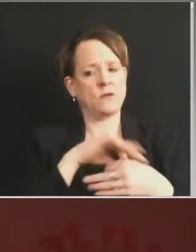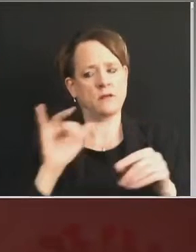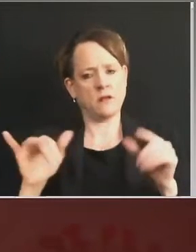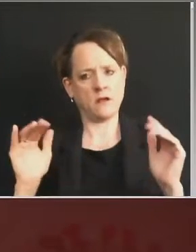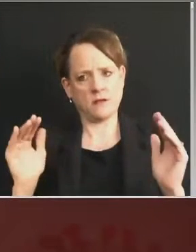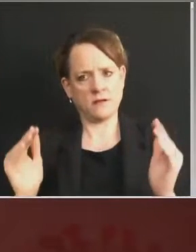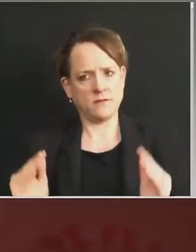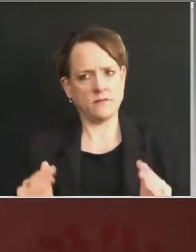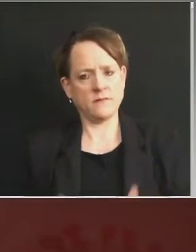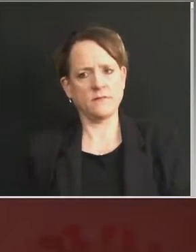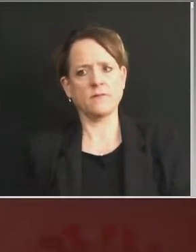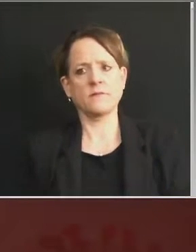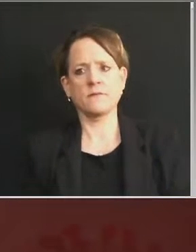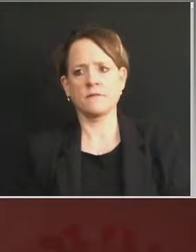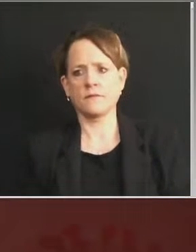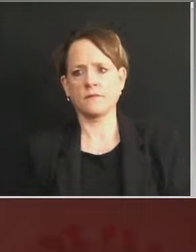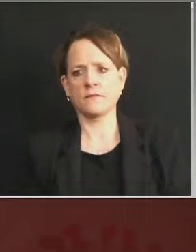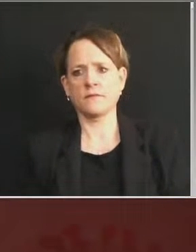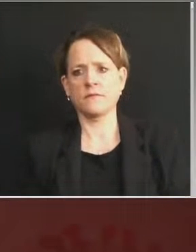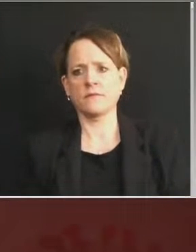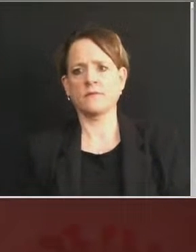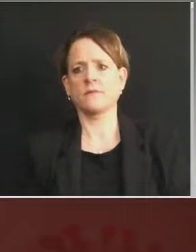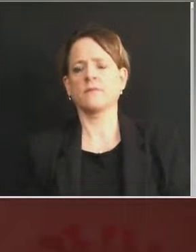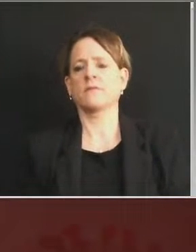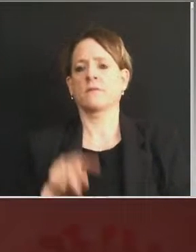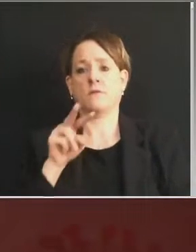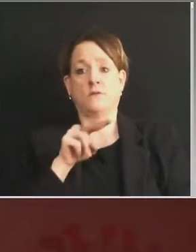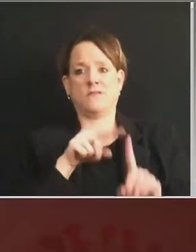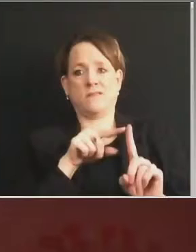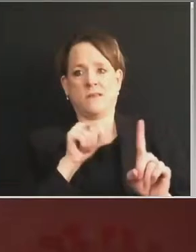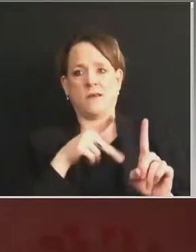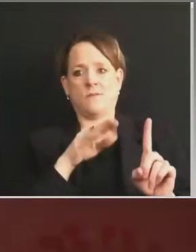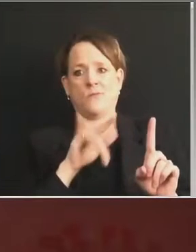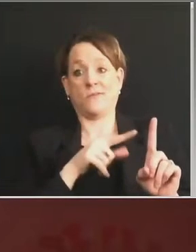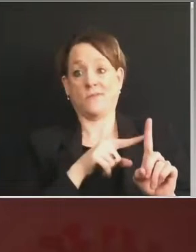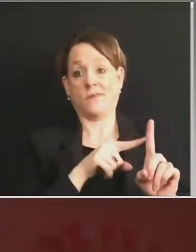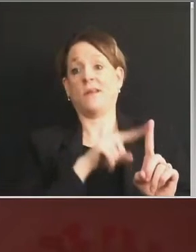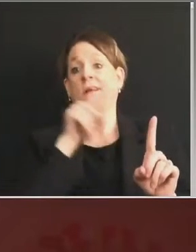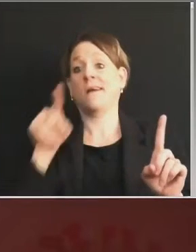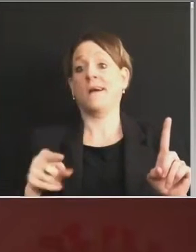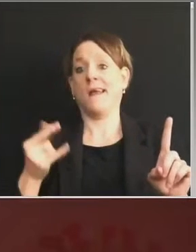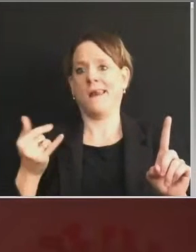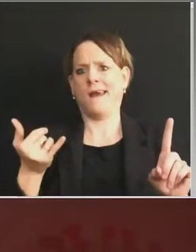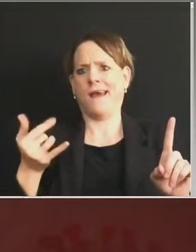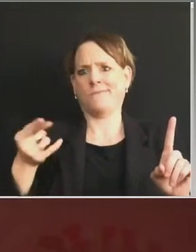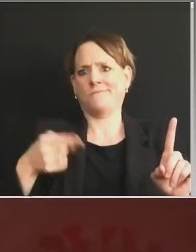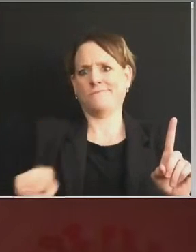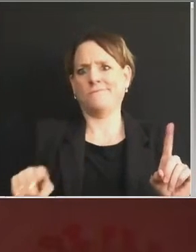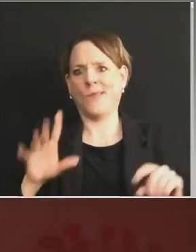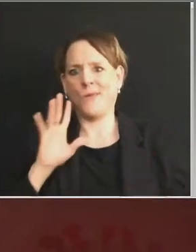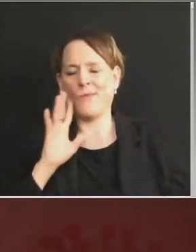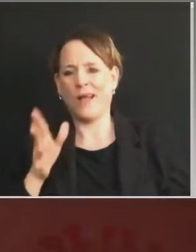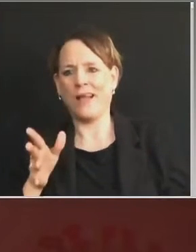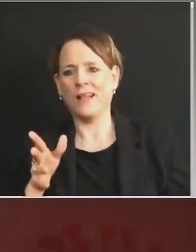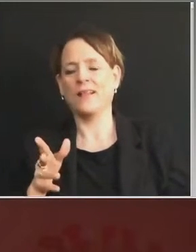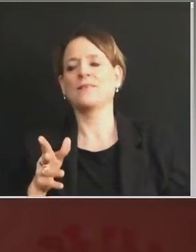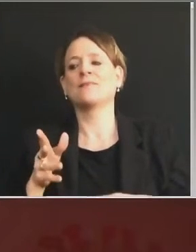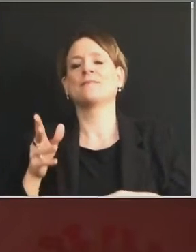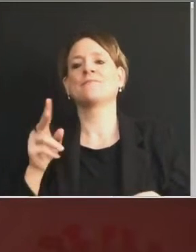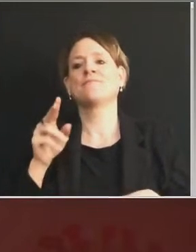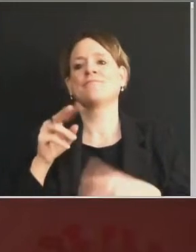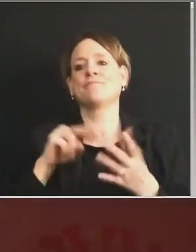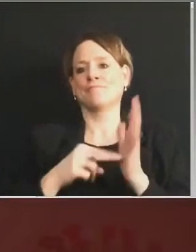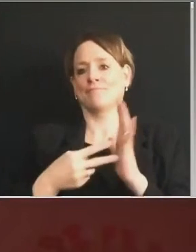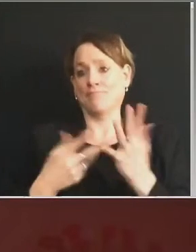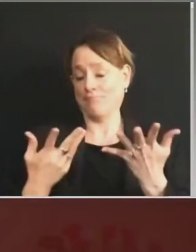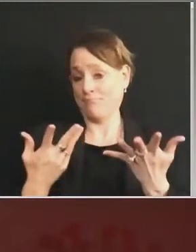spread. And while there are orders in place, voters aren't required to wear masks. They can't be